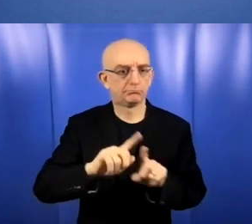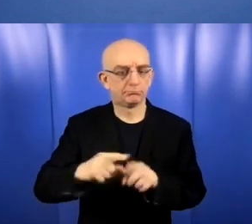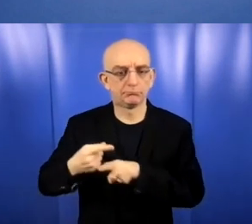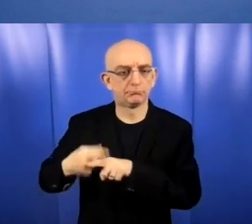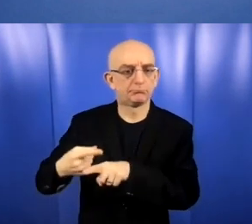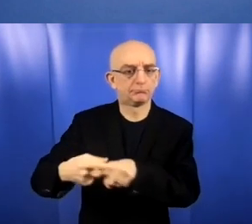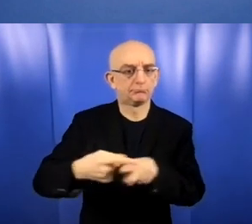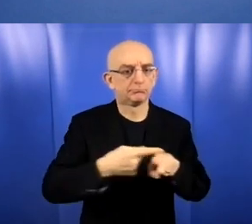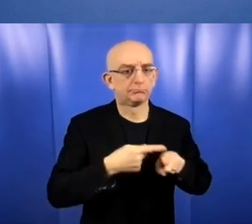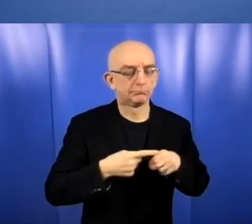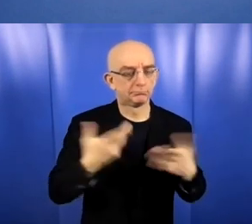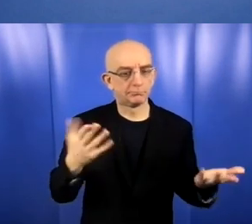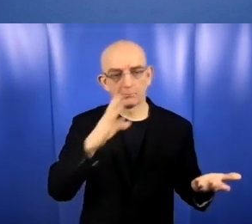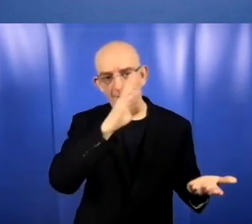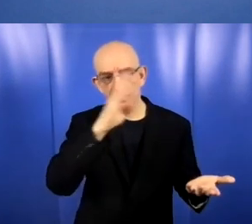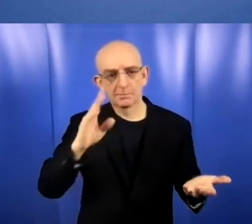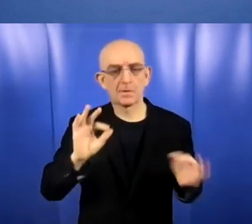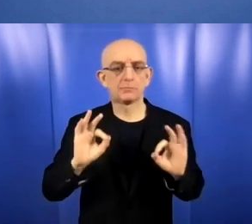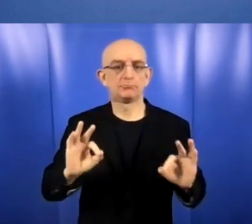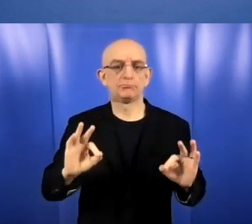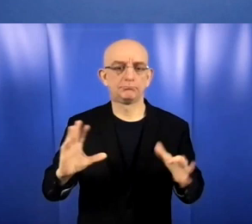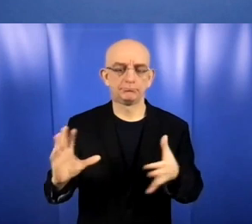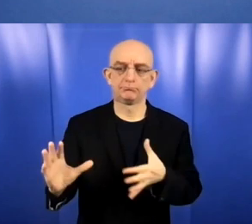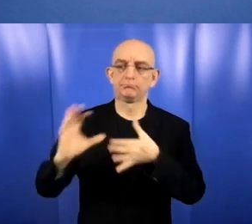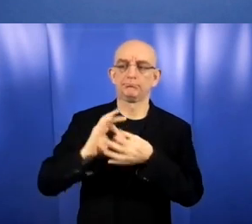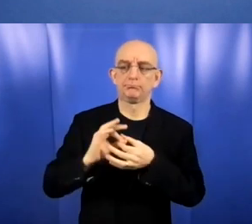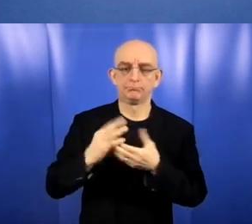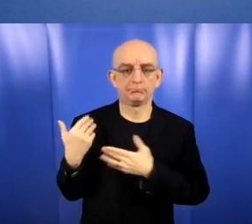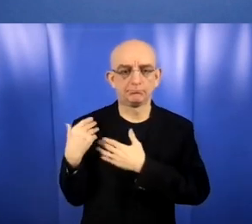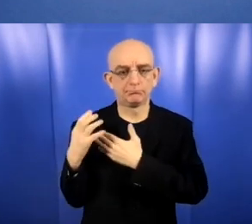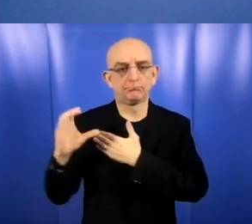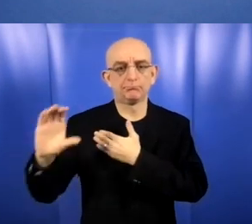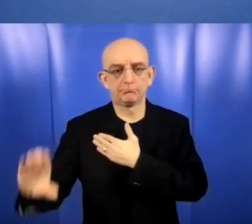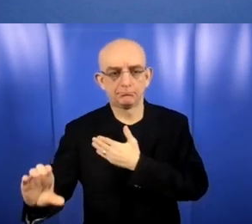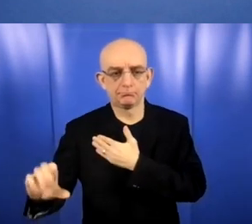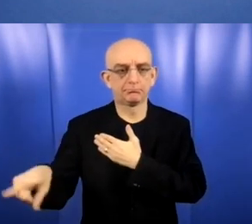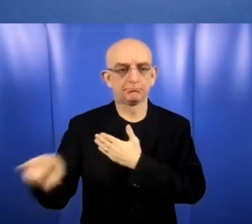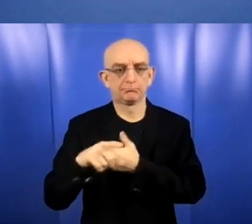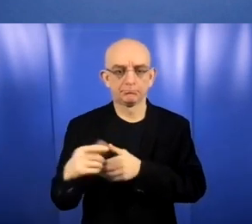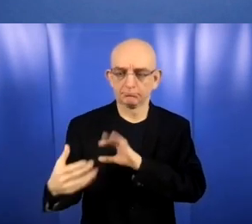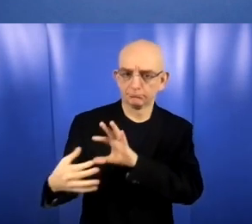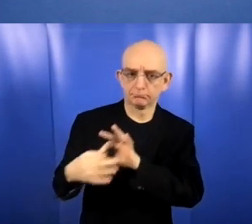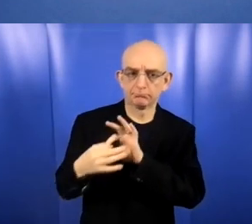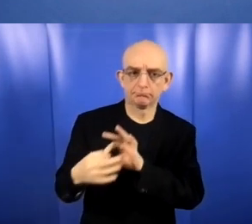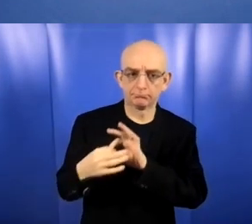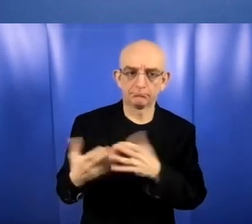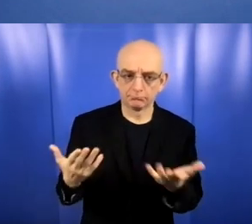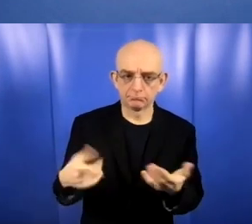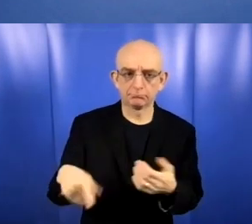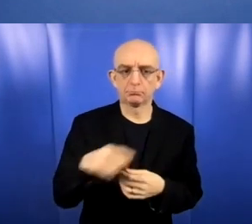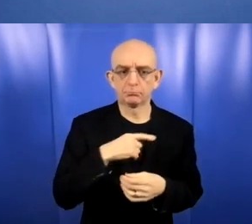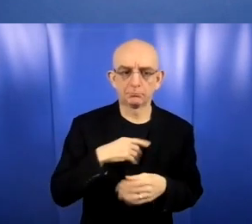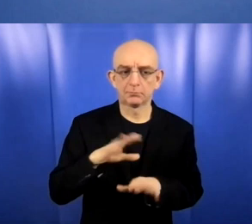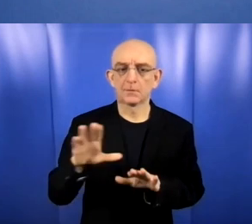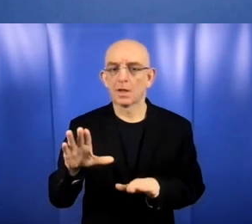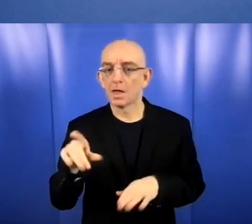way, if you come along to this web address, you can watch a whole load of academics who have no experience of being in the field at all.